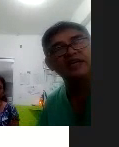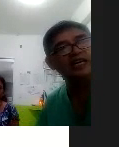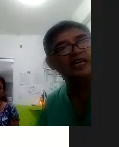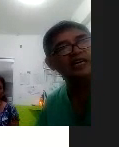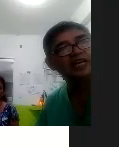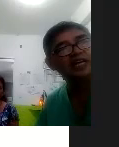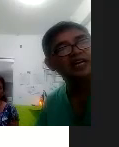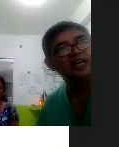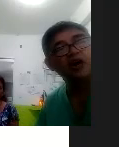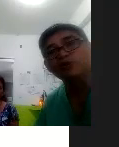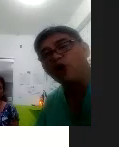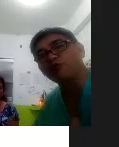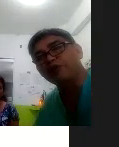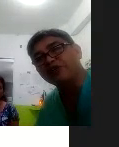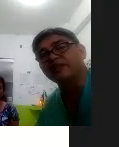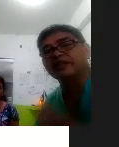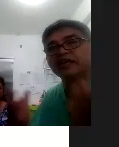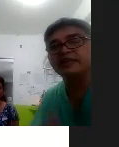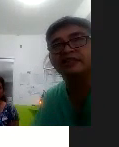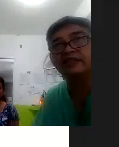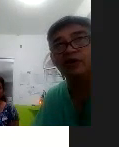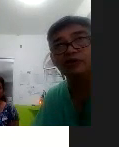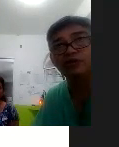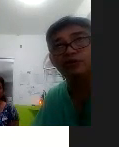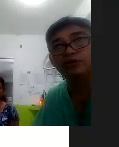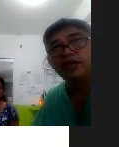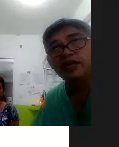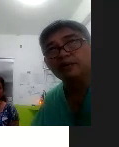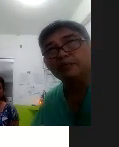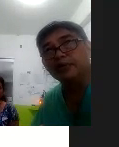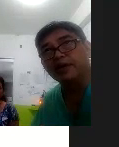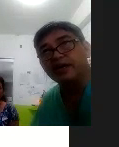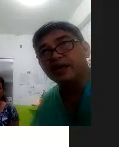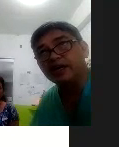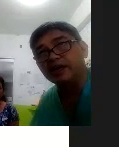training our own personnel, and also